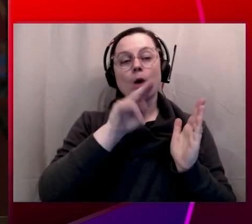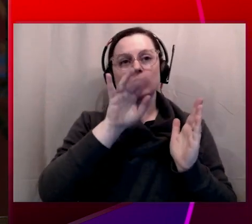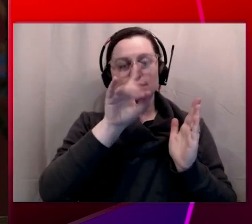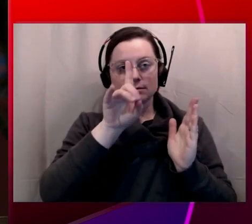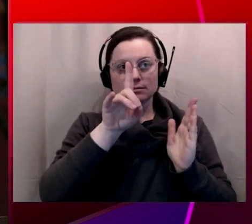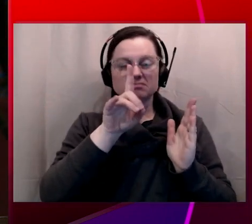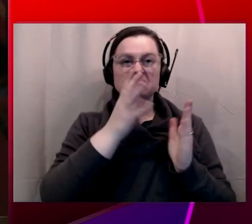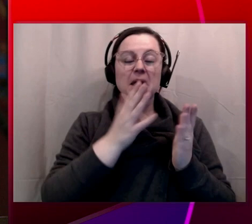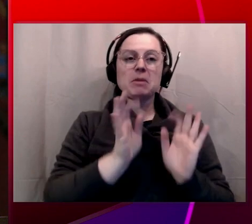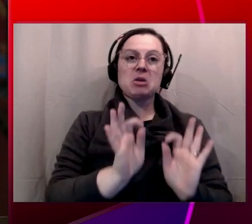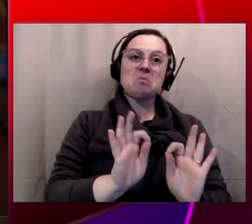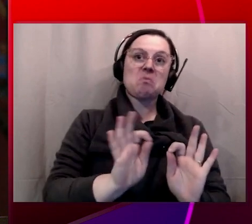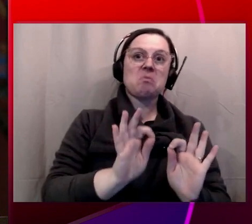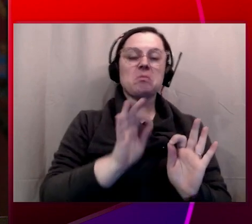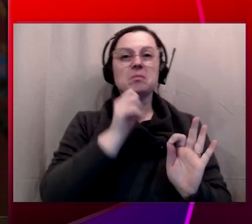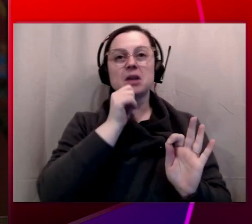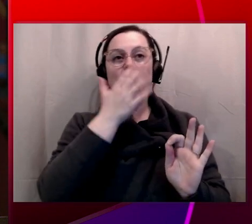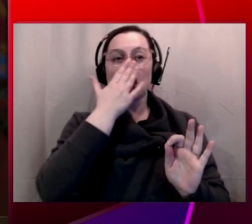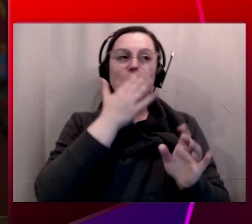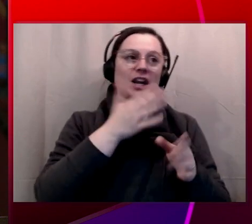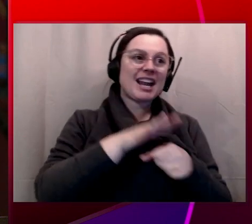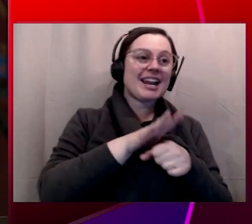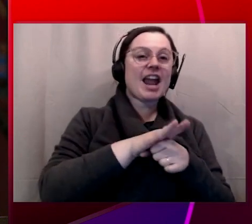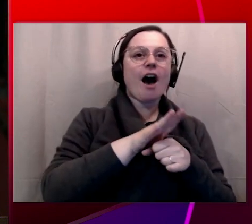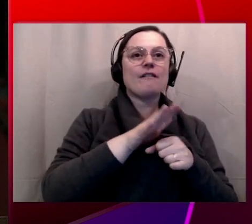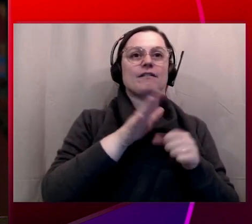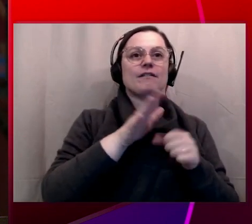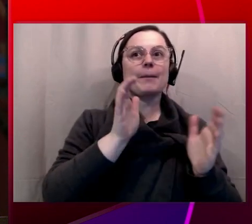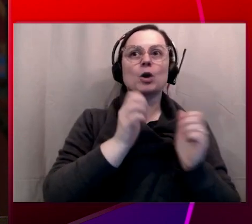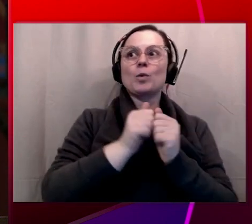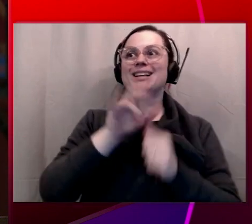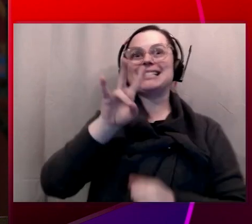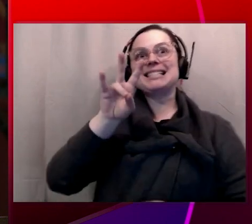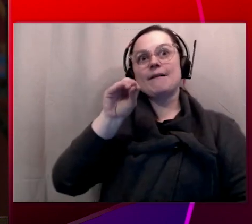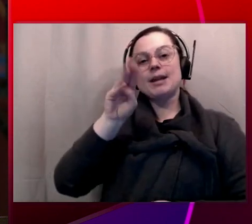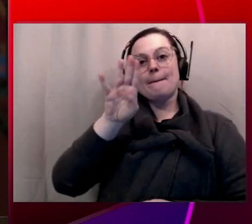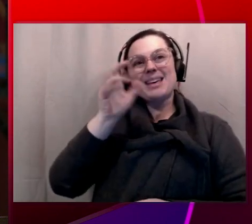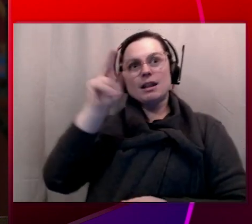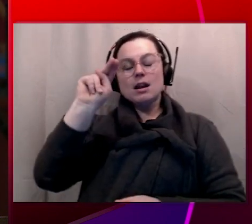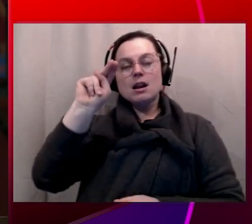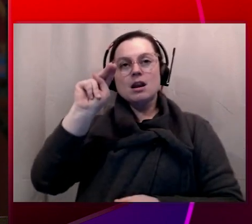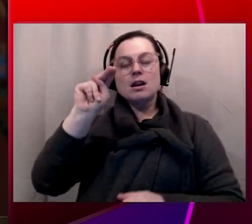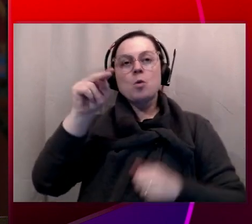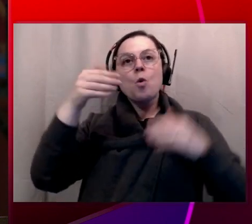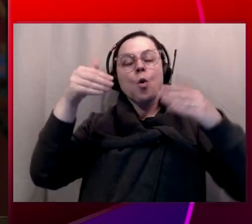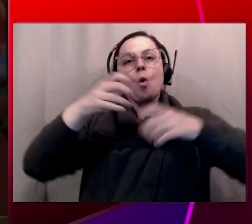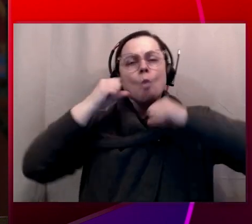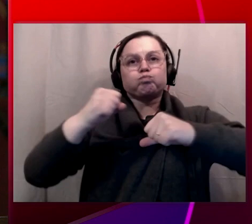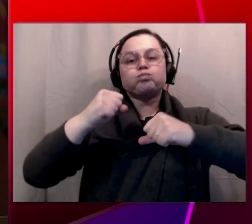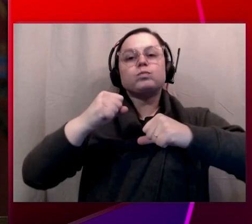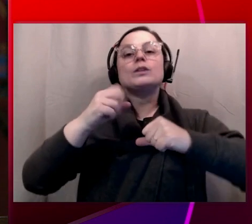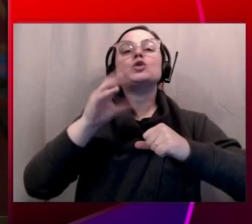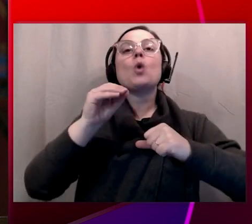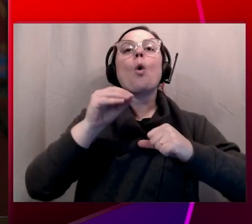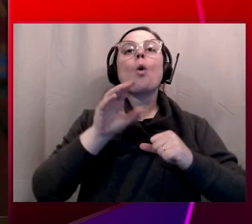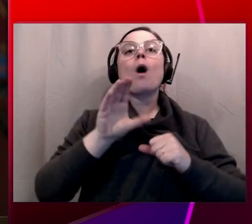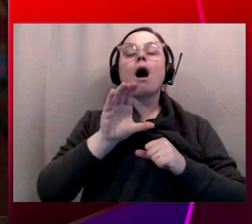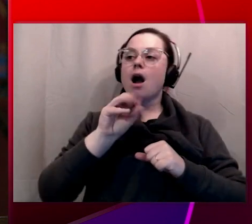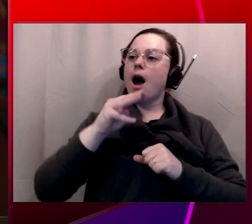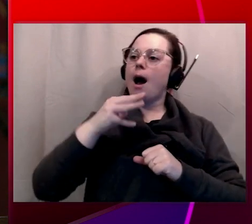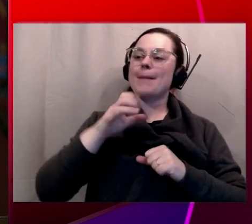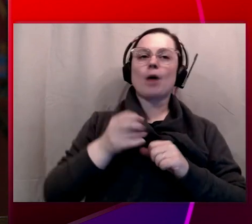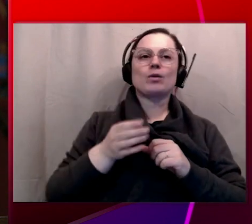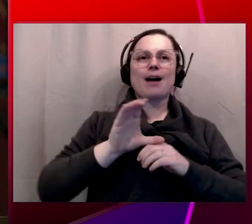if you were searching 70 billion. So by pushing up this number of compounds that we're able to